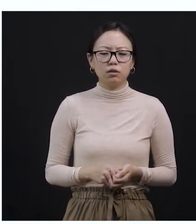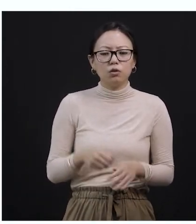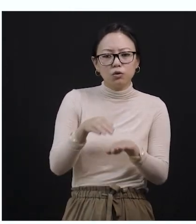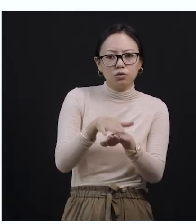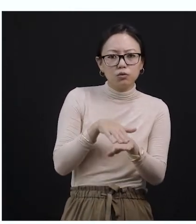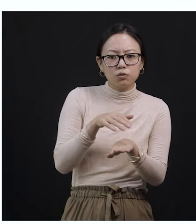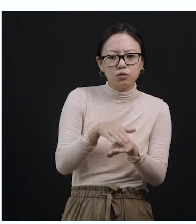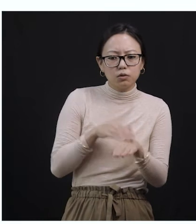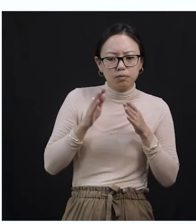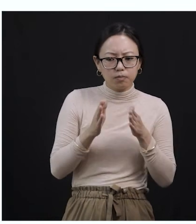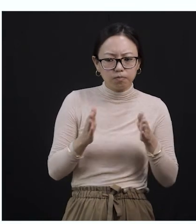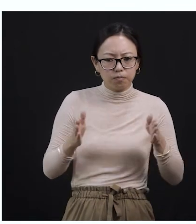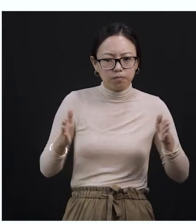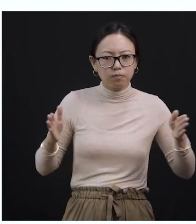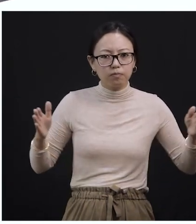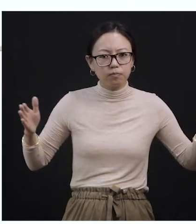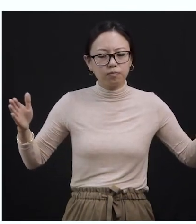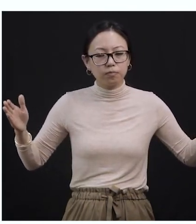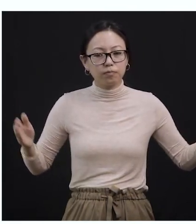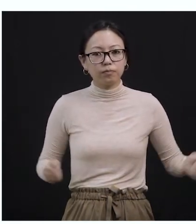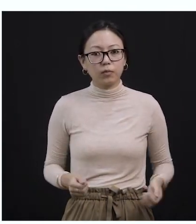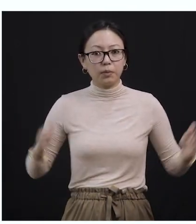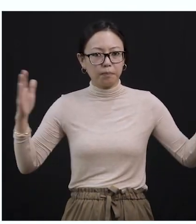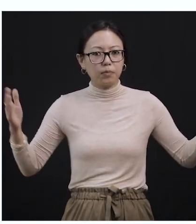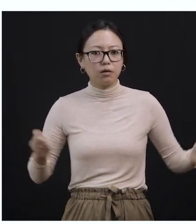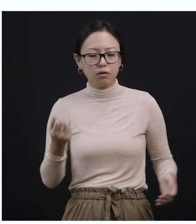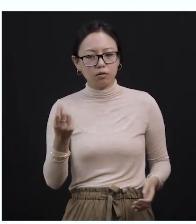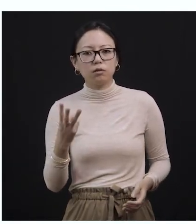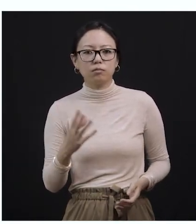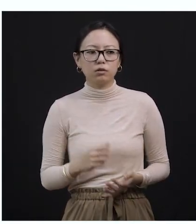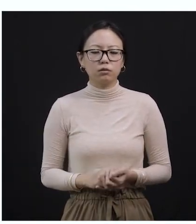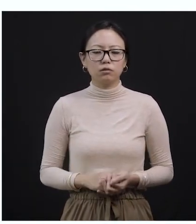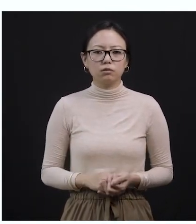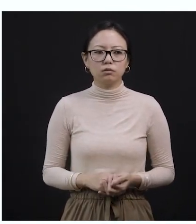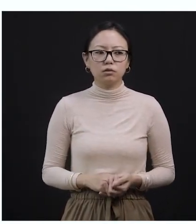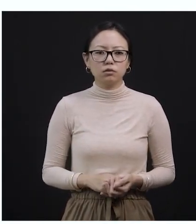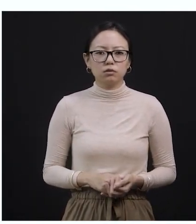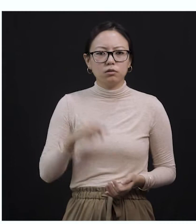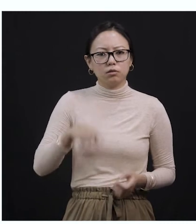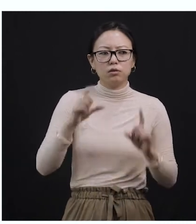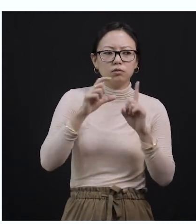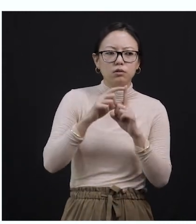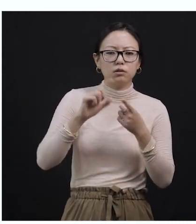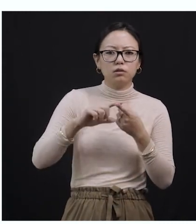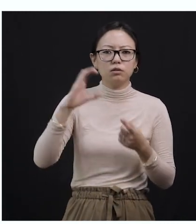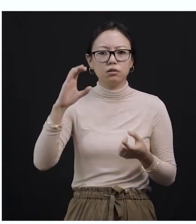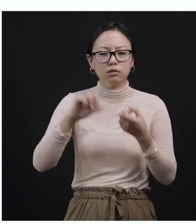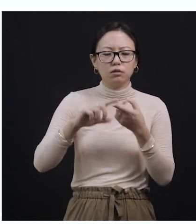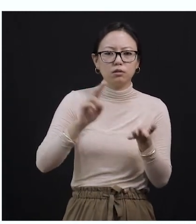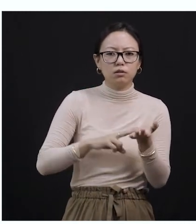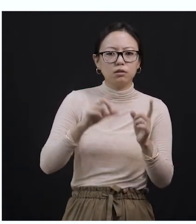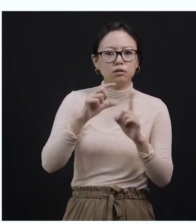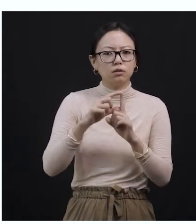the biggest number. All right? Now, children, let's look at descending. Descending simply